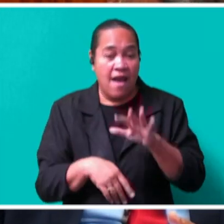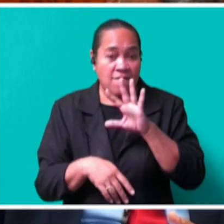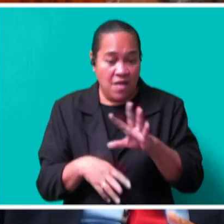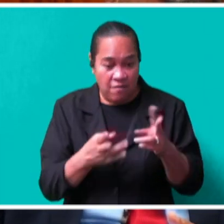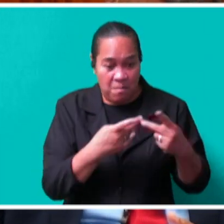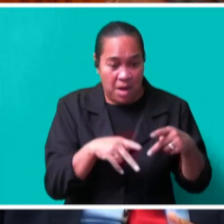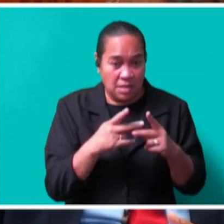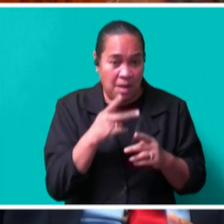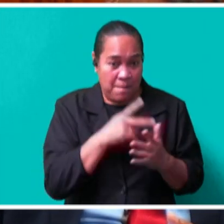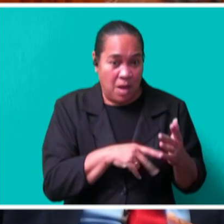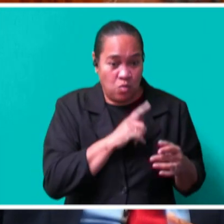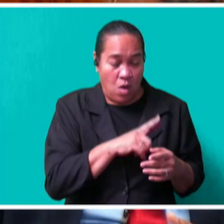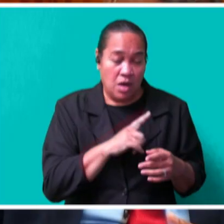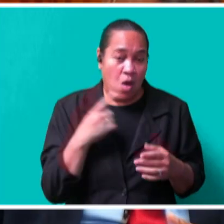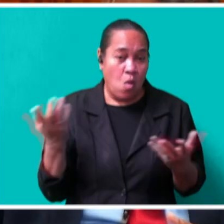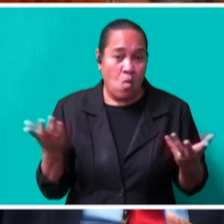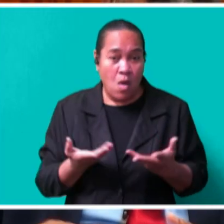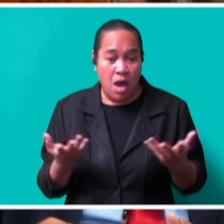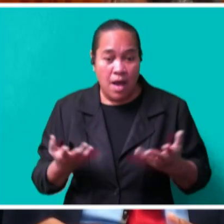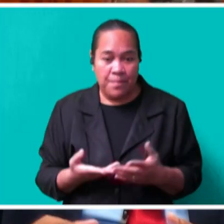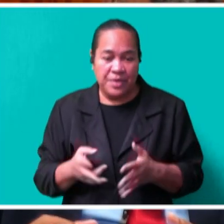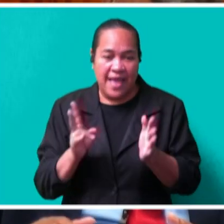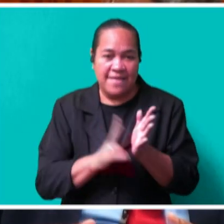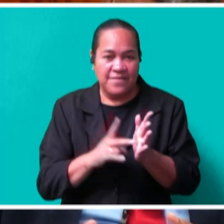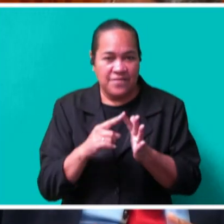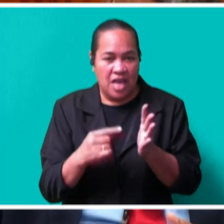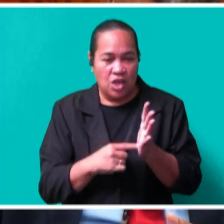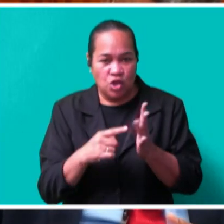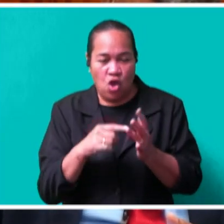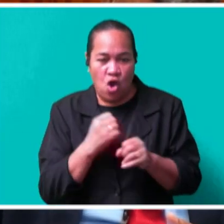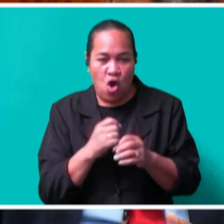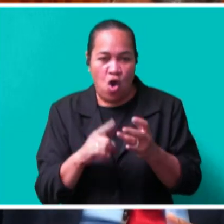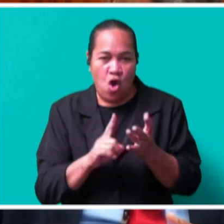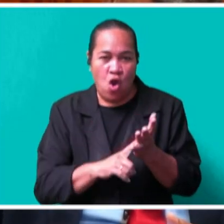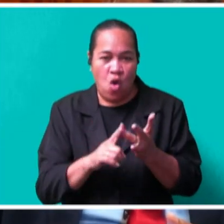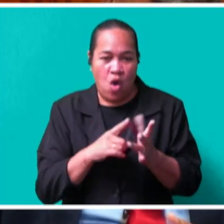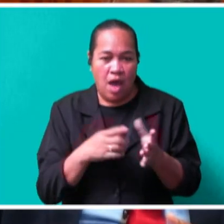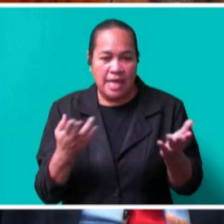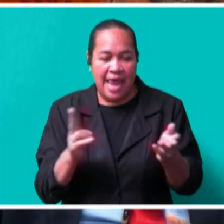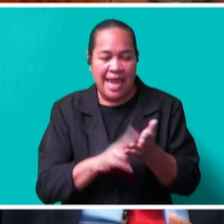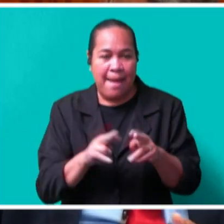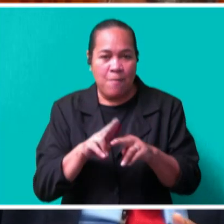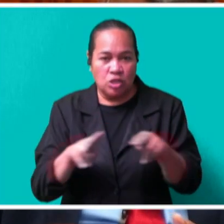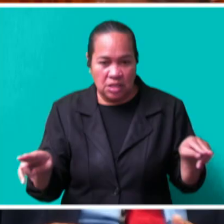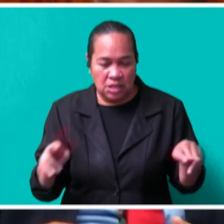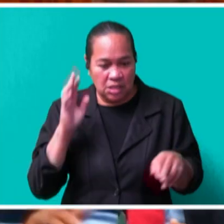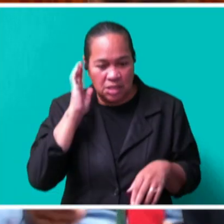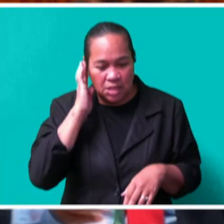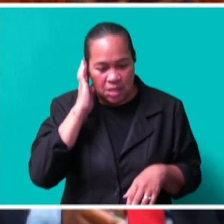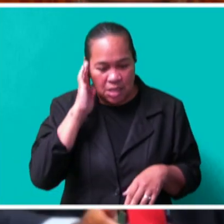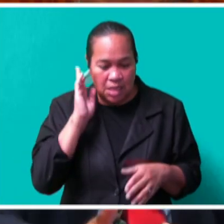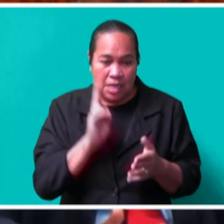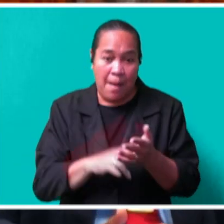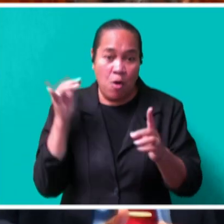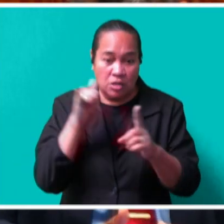1 are as follows: Vitongloa village in Tomasi, Ndongloa village in